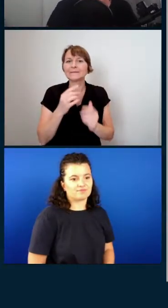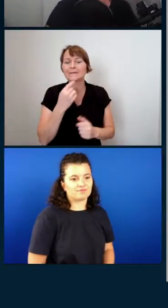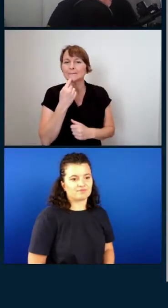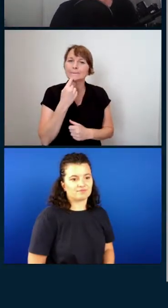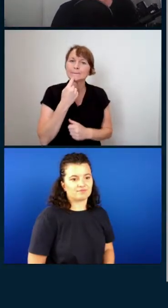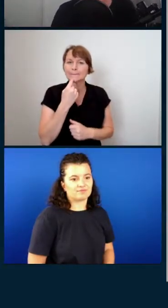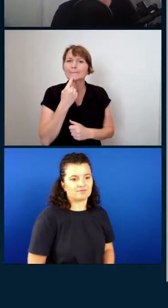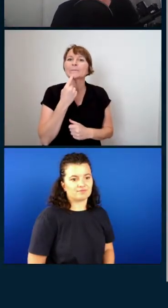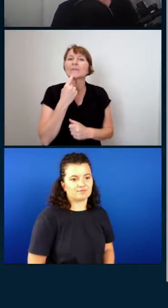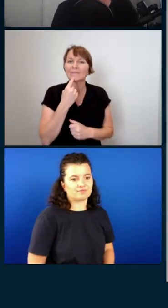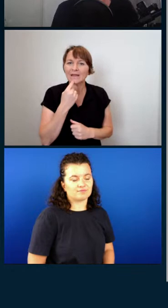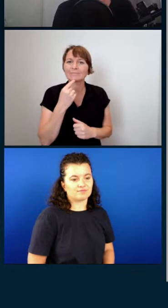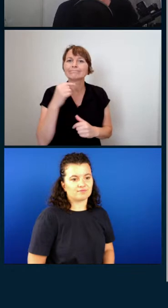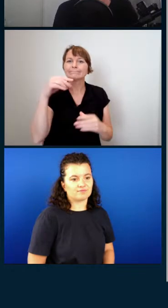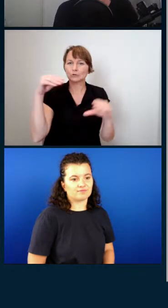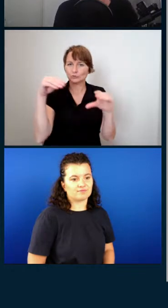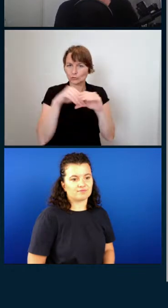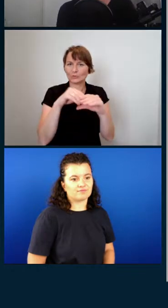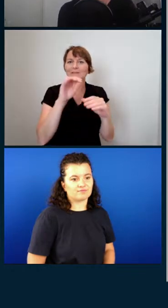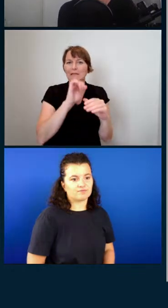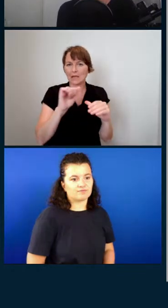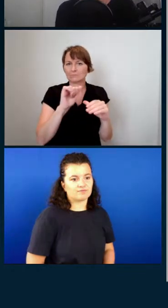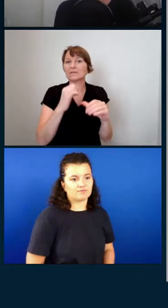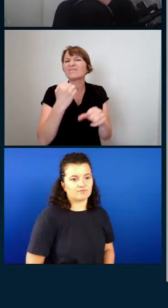storage account, the function app needs to do something.